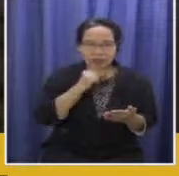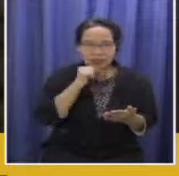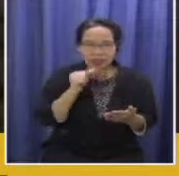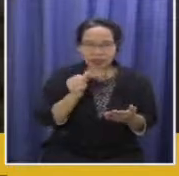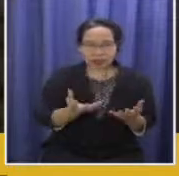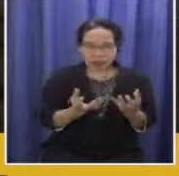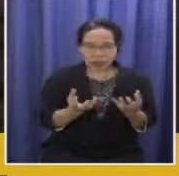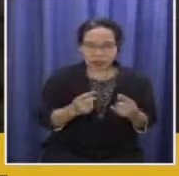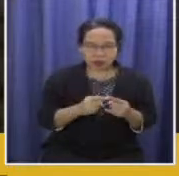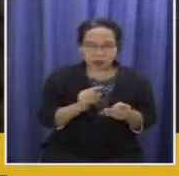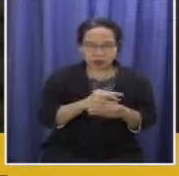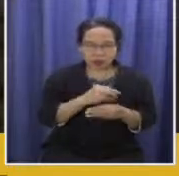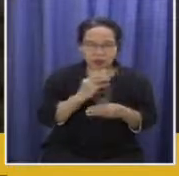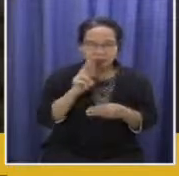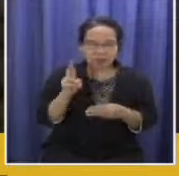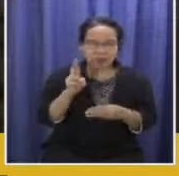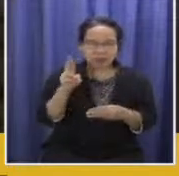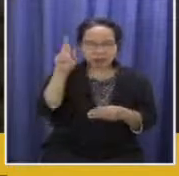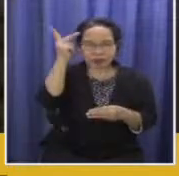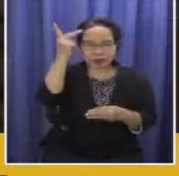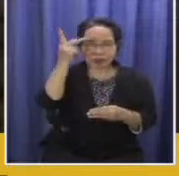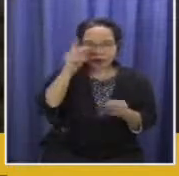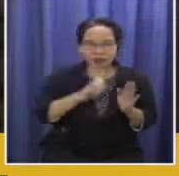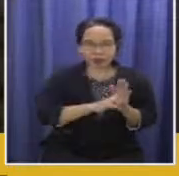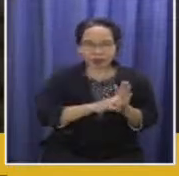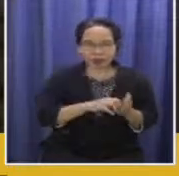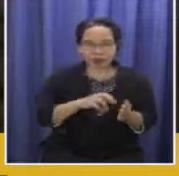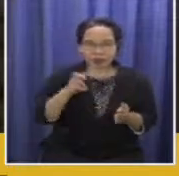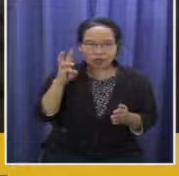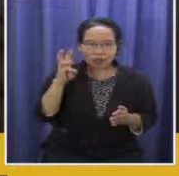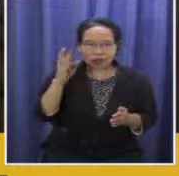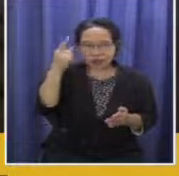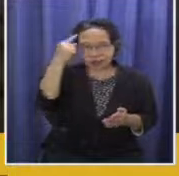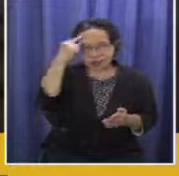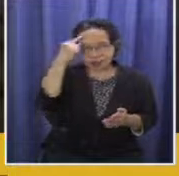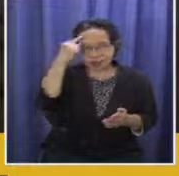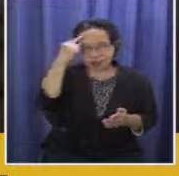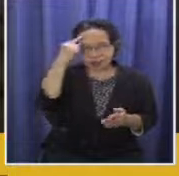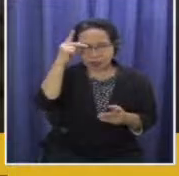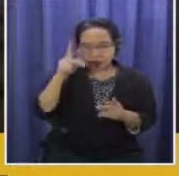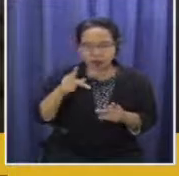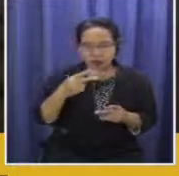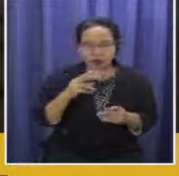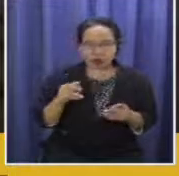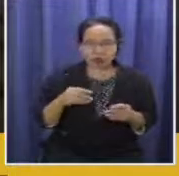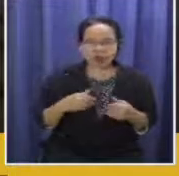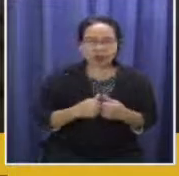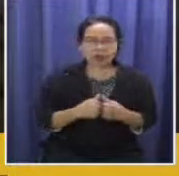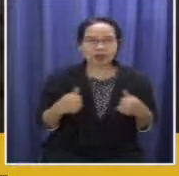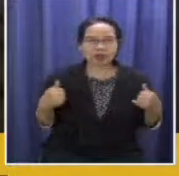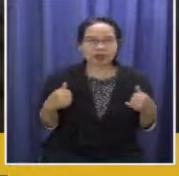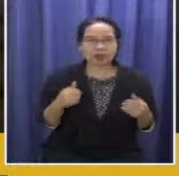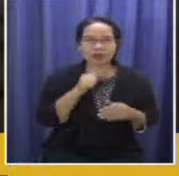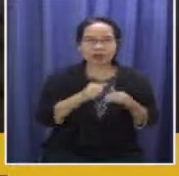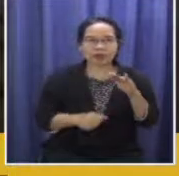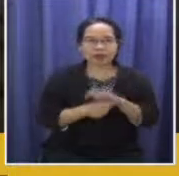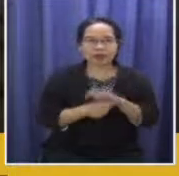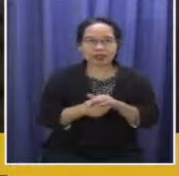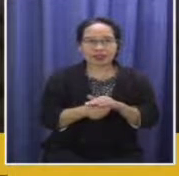not willing to make her a public example, was minded to put her away